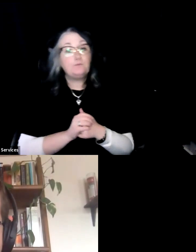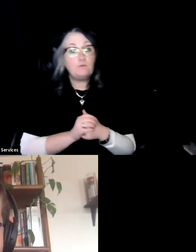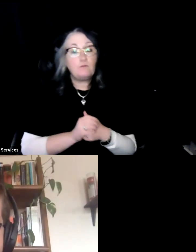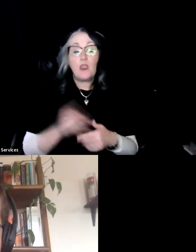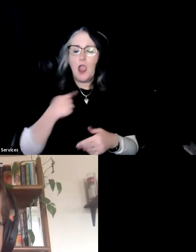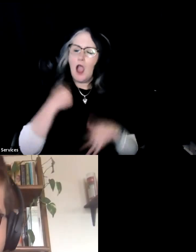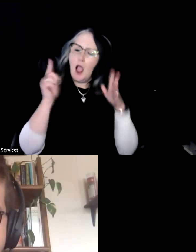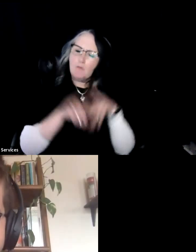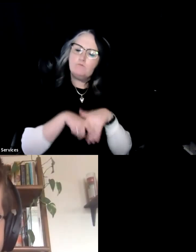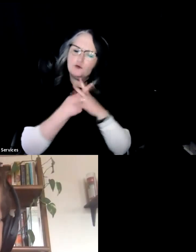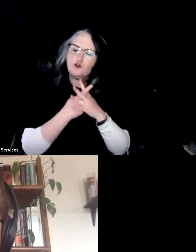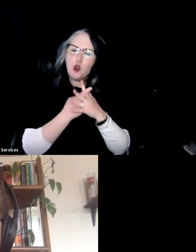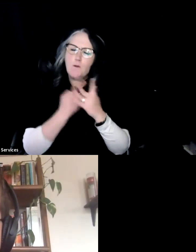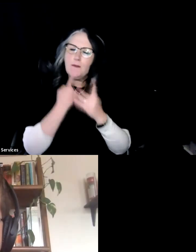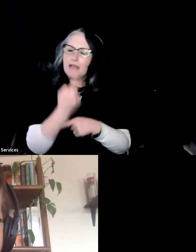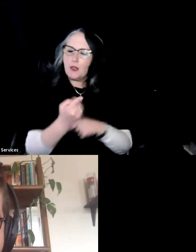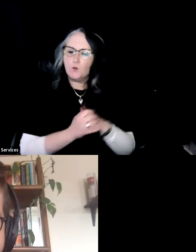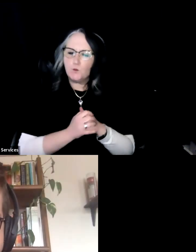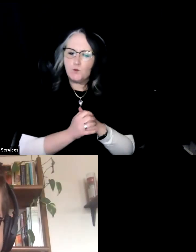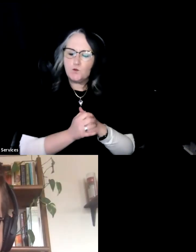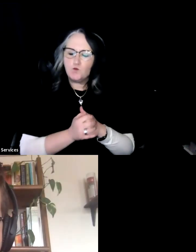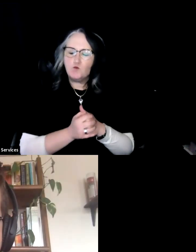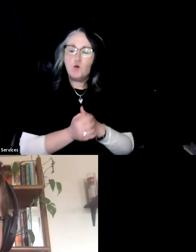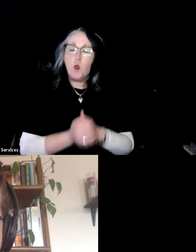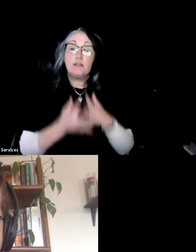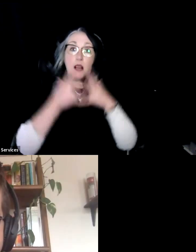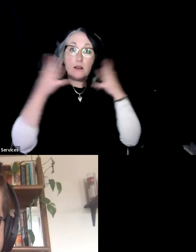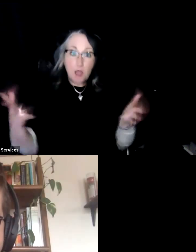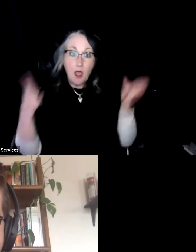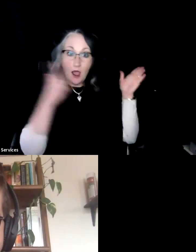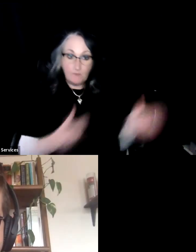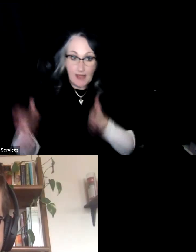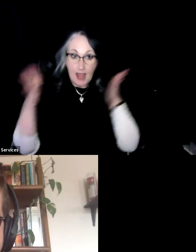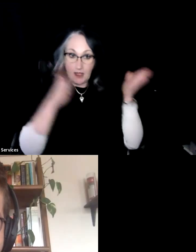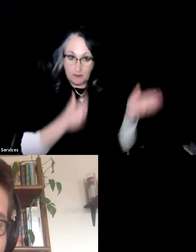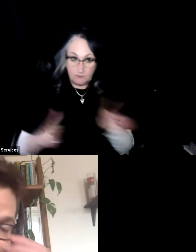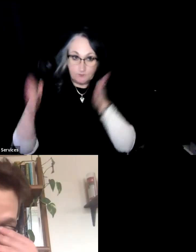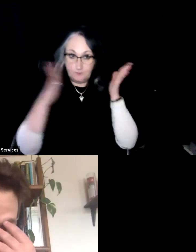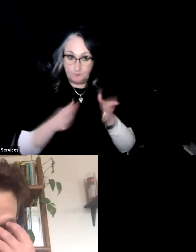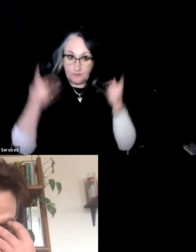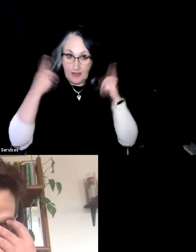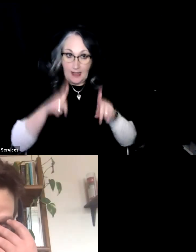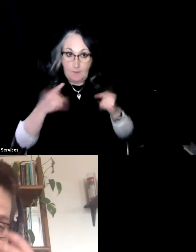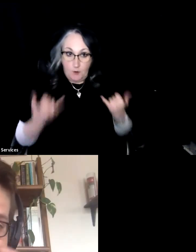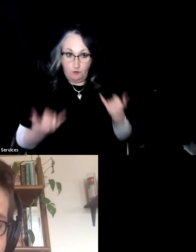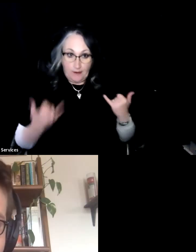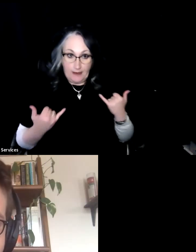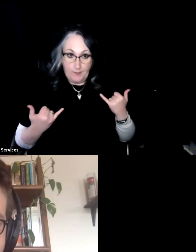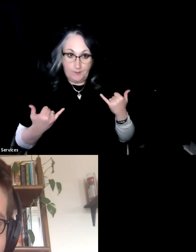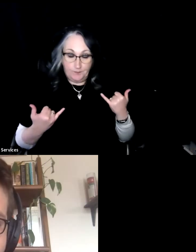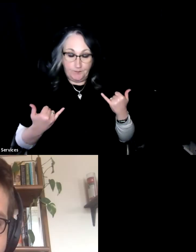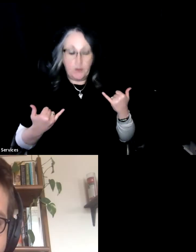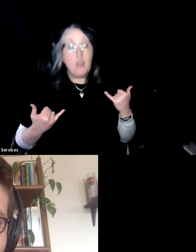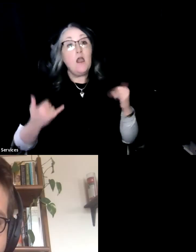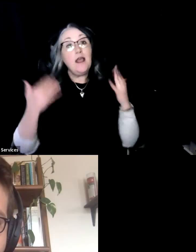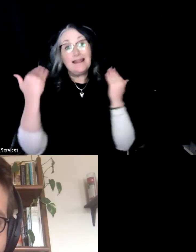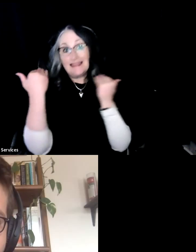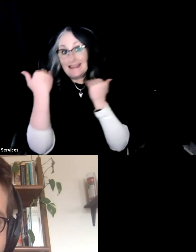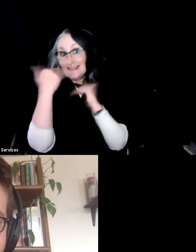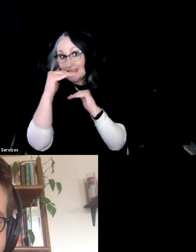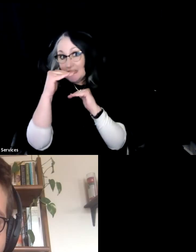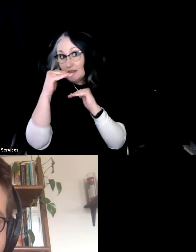there is a lot of planning that's going on. What is limiting the scale of